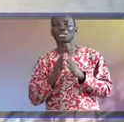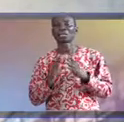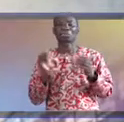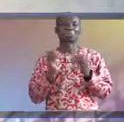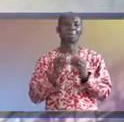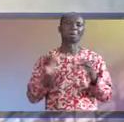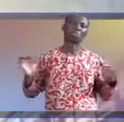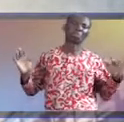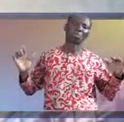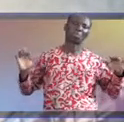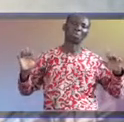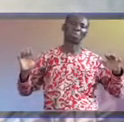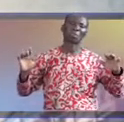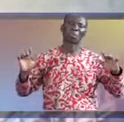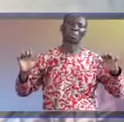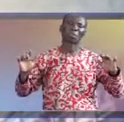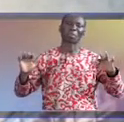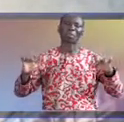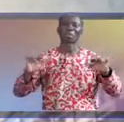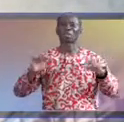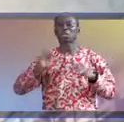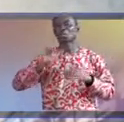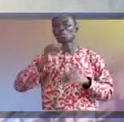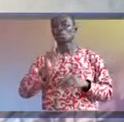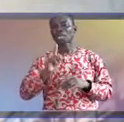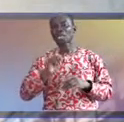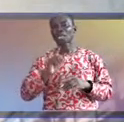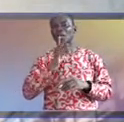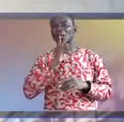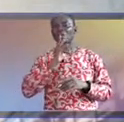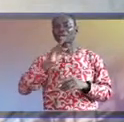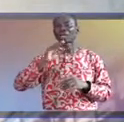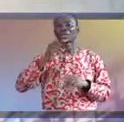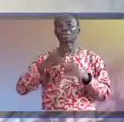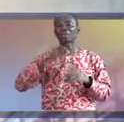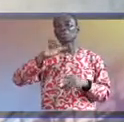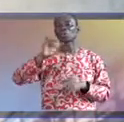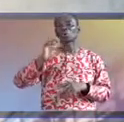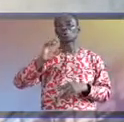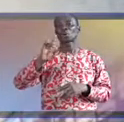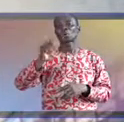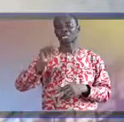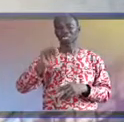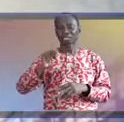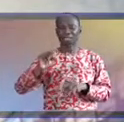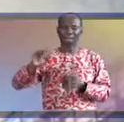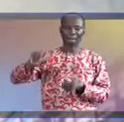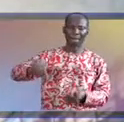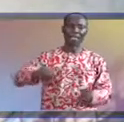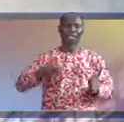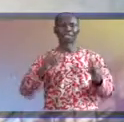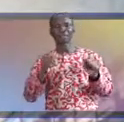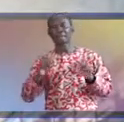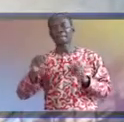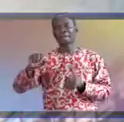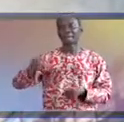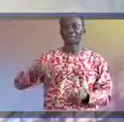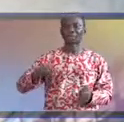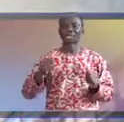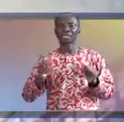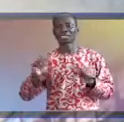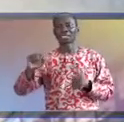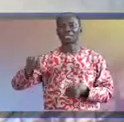or Jordan as Bontimo, Matt Yohani, or Bowesu. Yohani no, or Bow, Grofoy Esu. And yes,